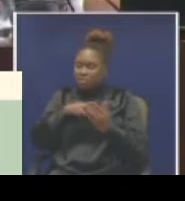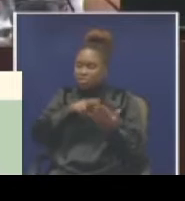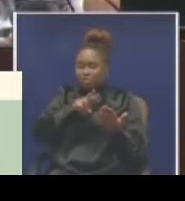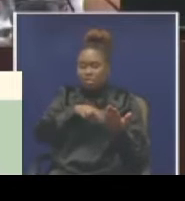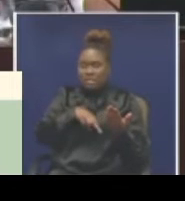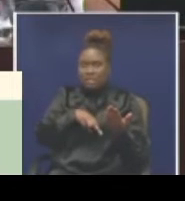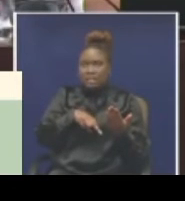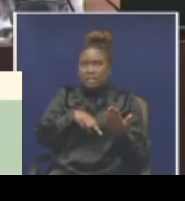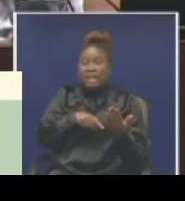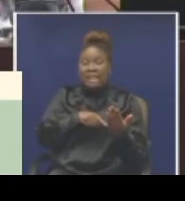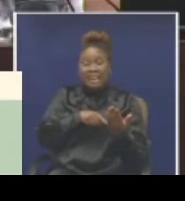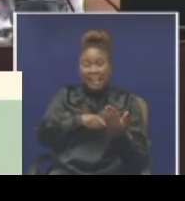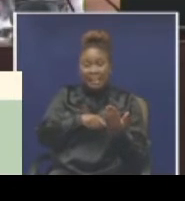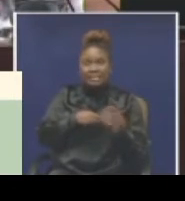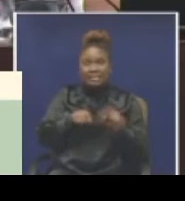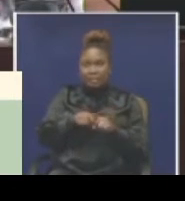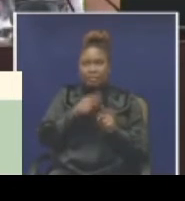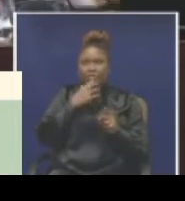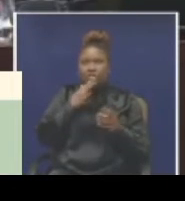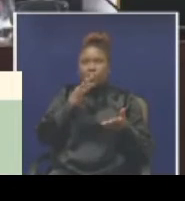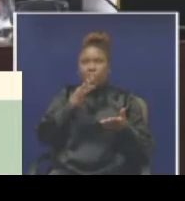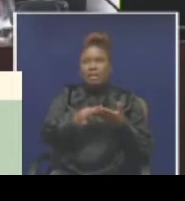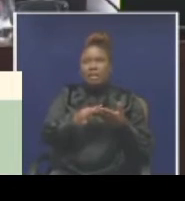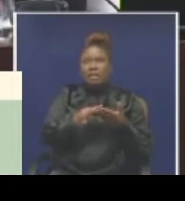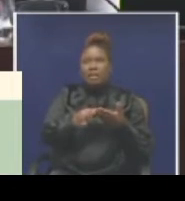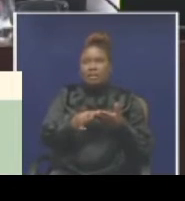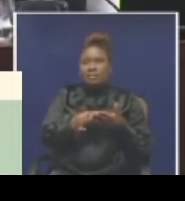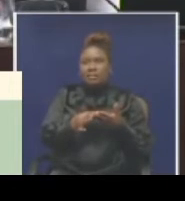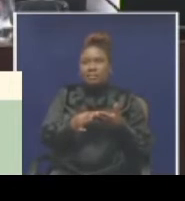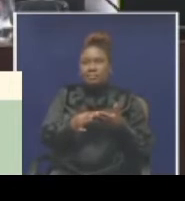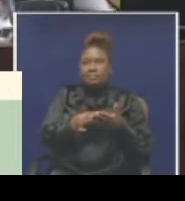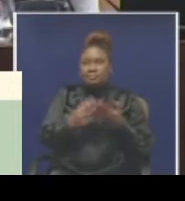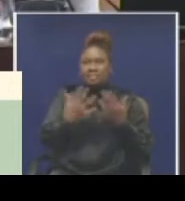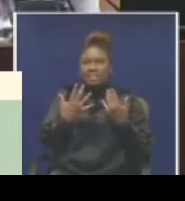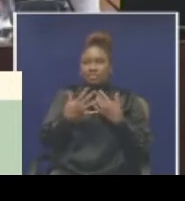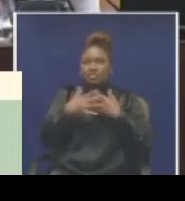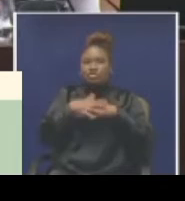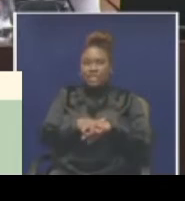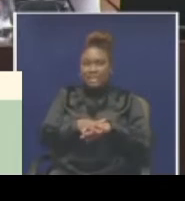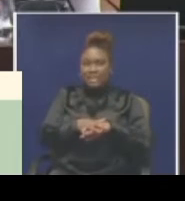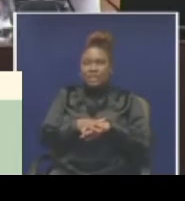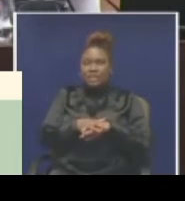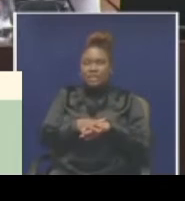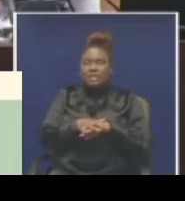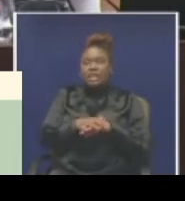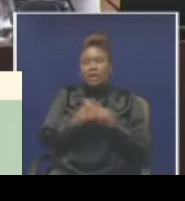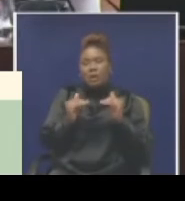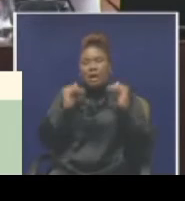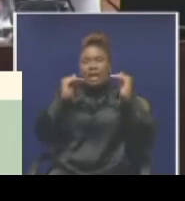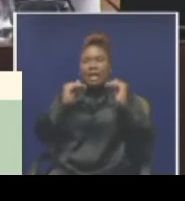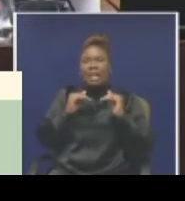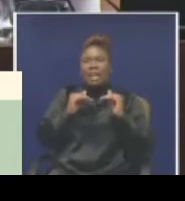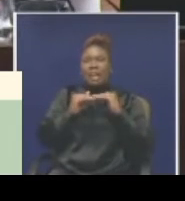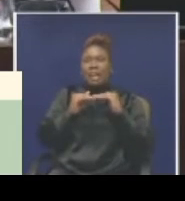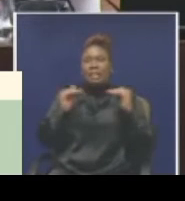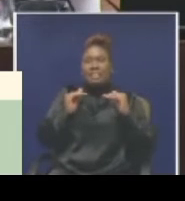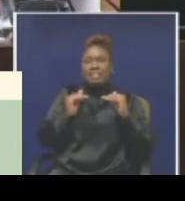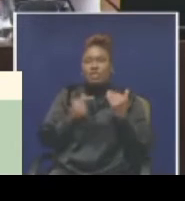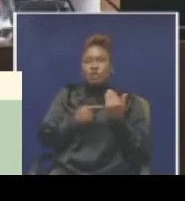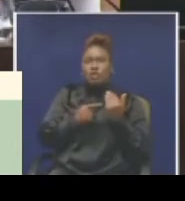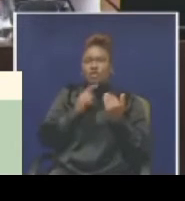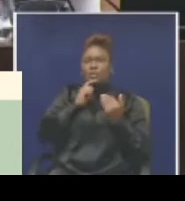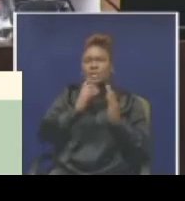report, where they were also recommending how you can use the integrated and high level as a technology to